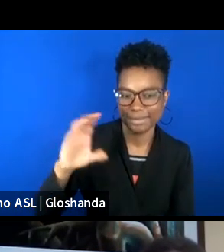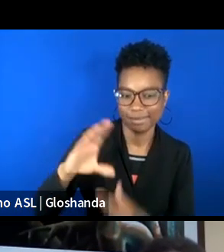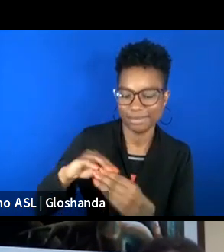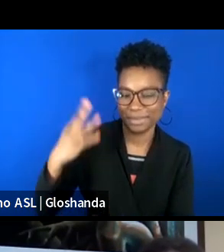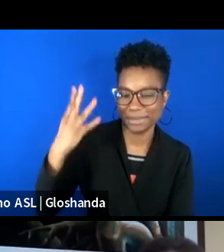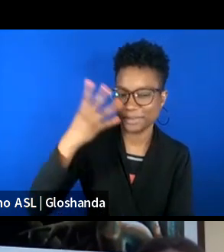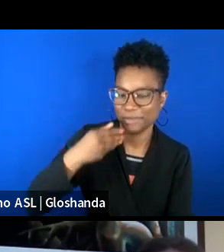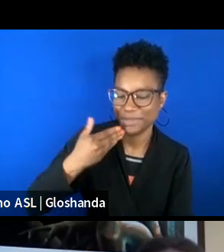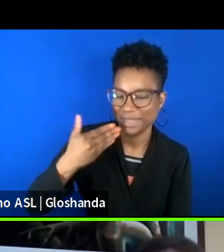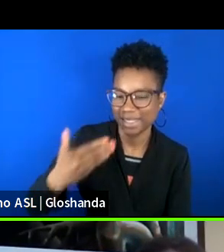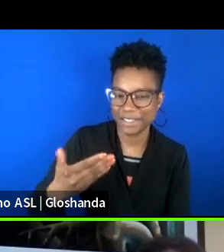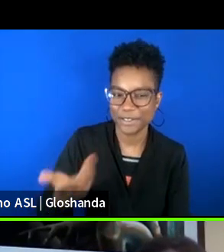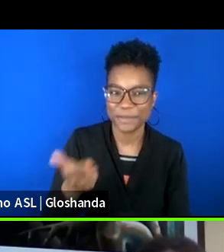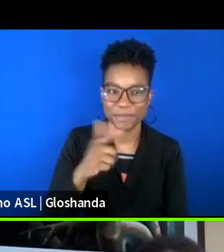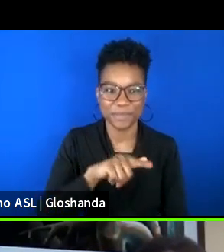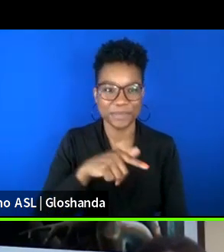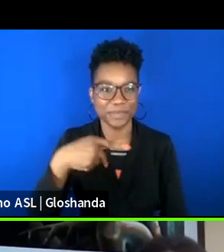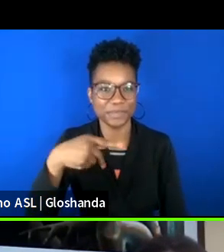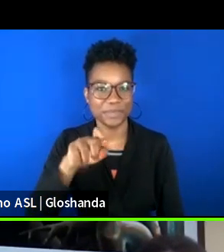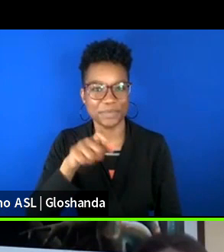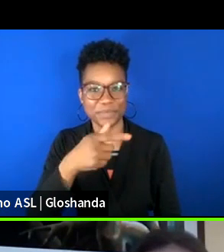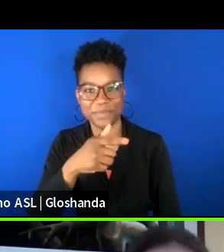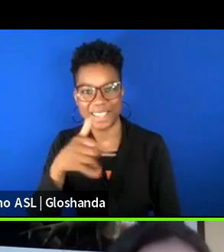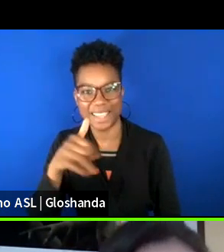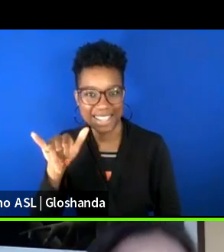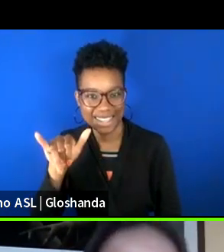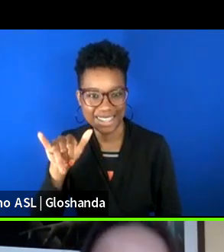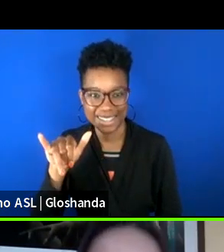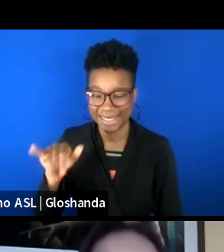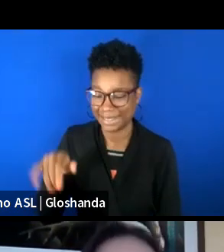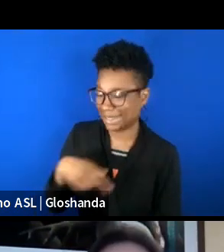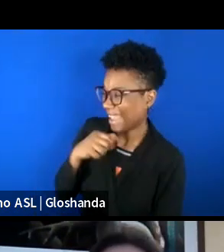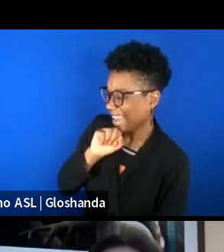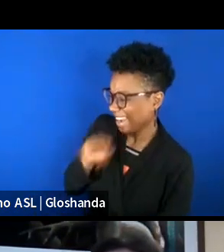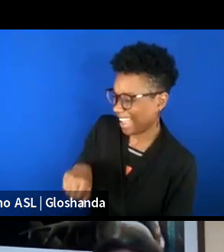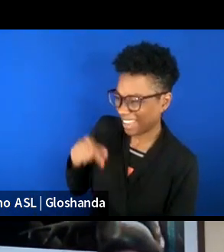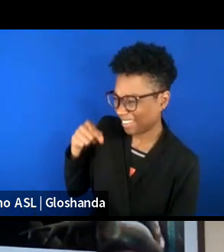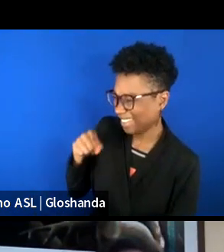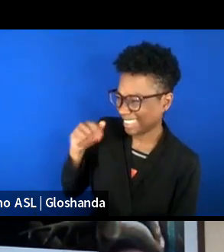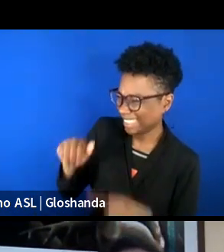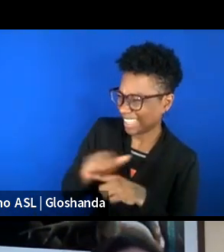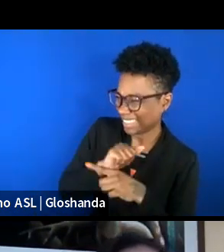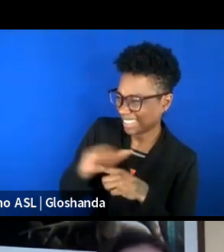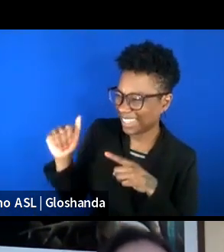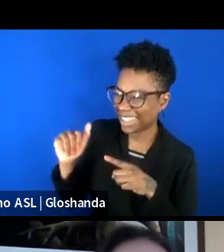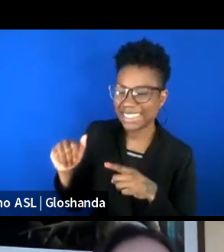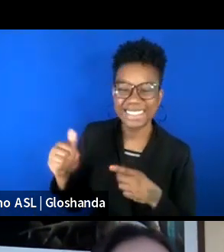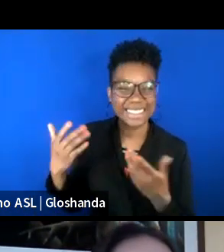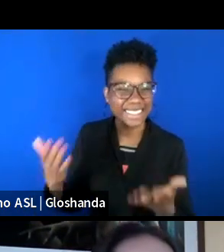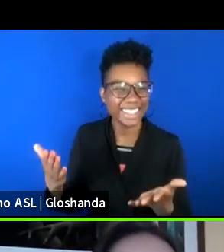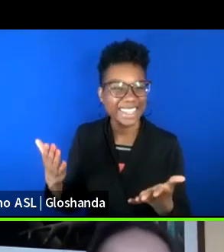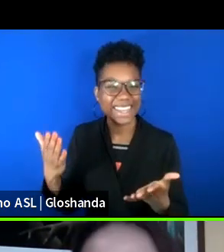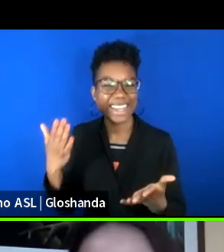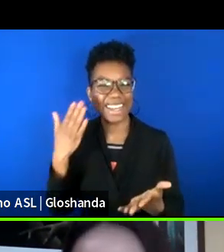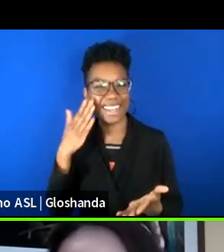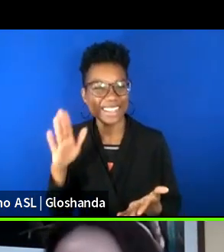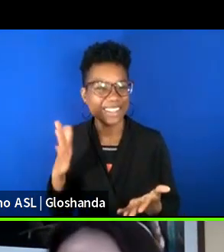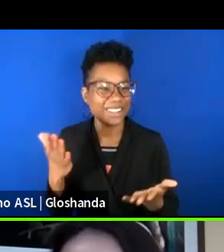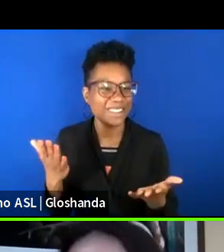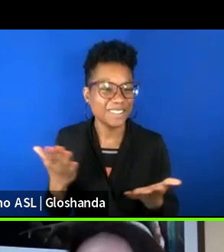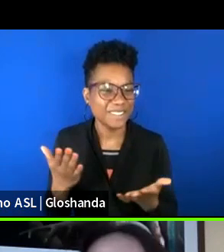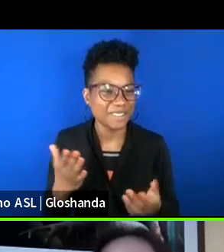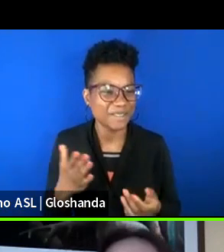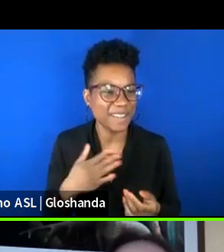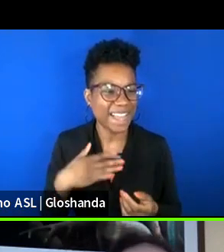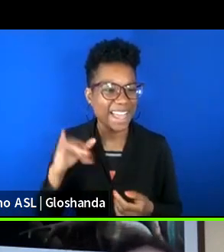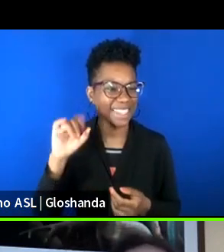I love this exercise. I don't know if my ID, my welfare ID is going to work